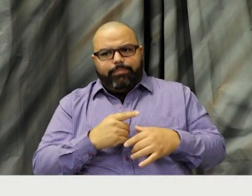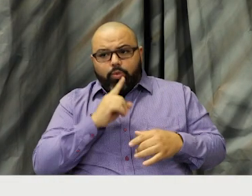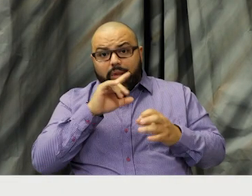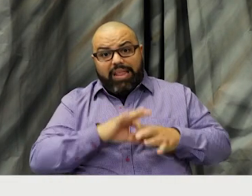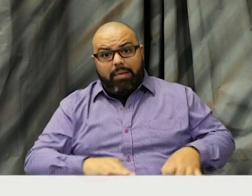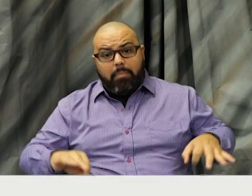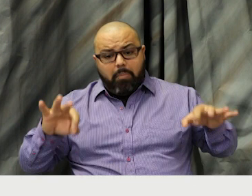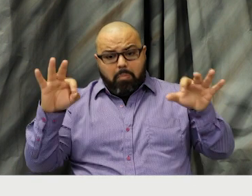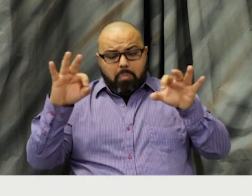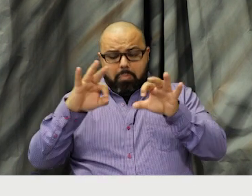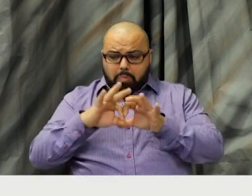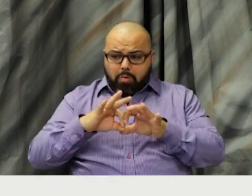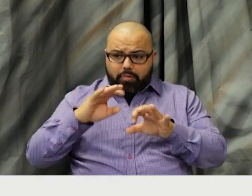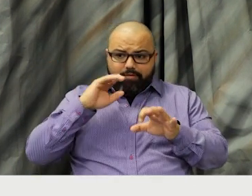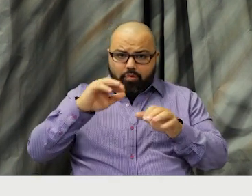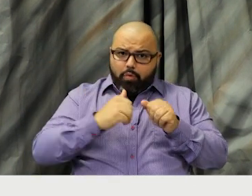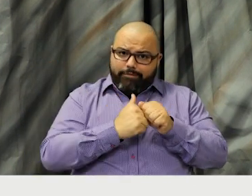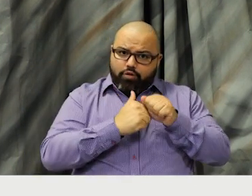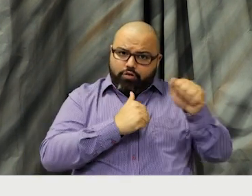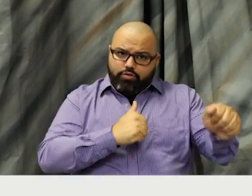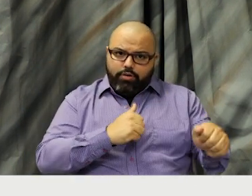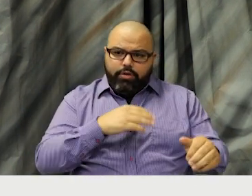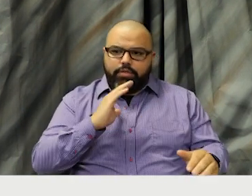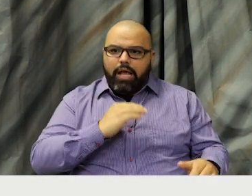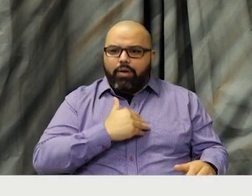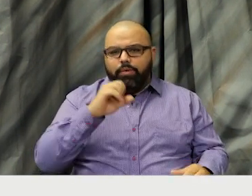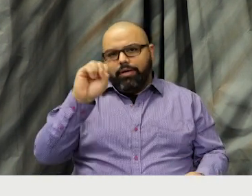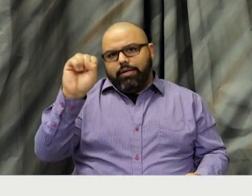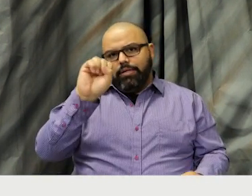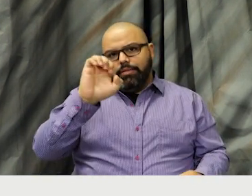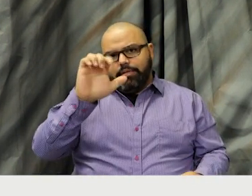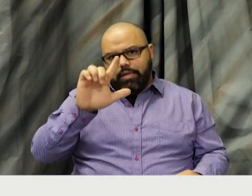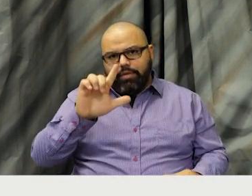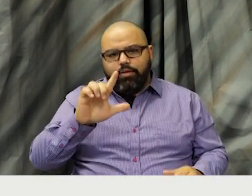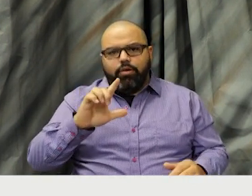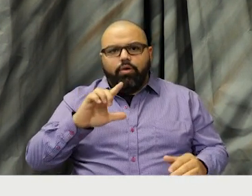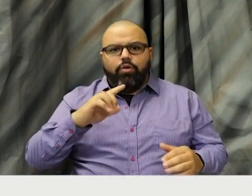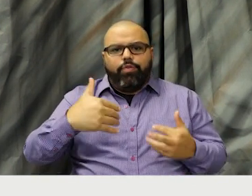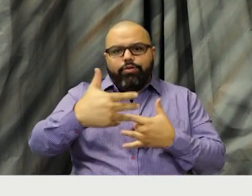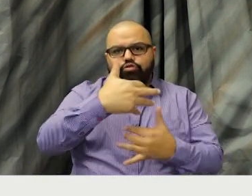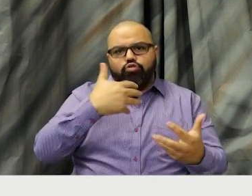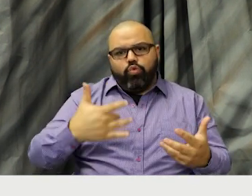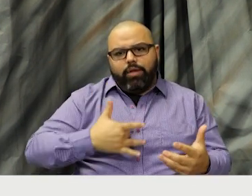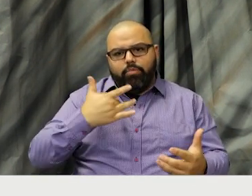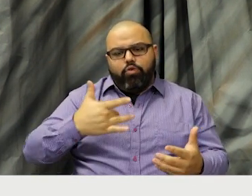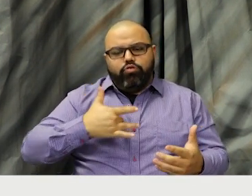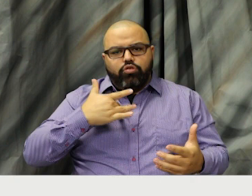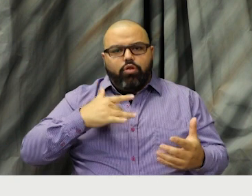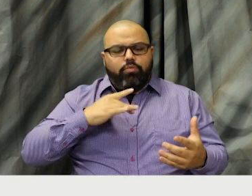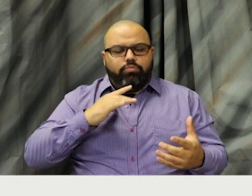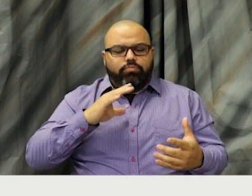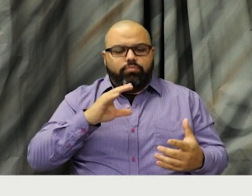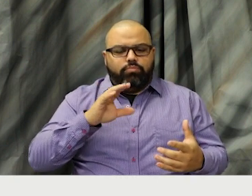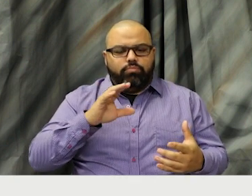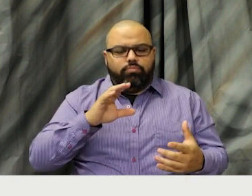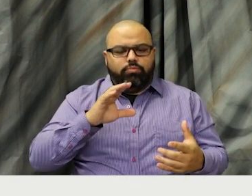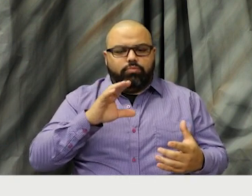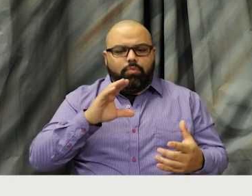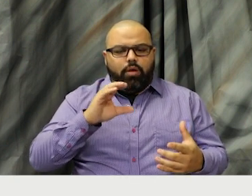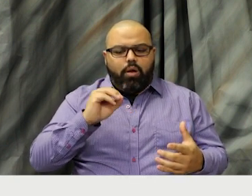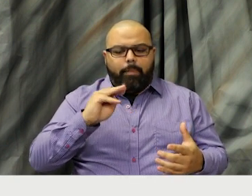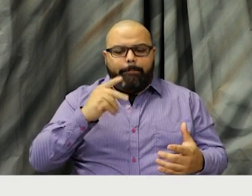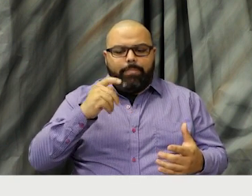extremely important part of, especially in virtual learning, is our SEL component, or our social emotional learning component. For today's SEL